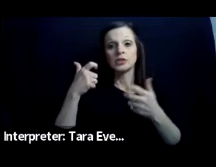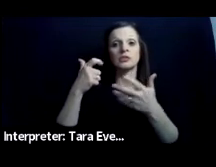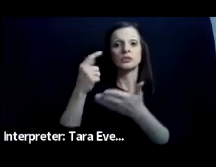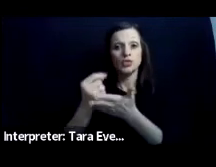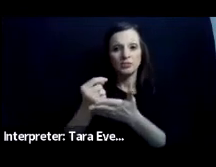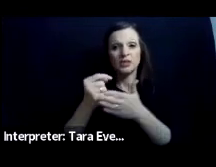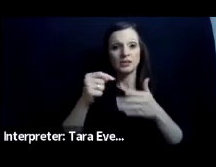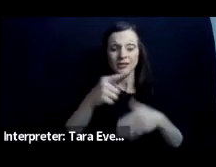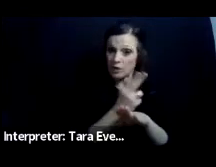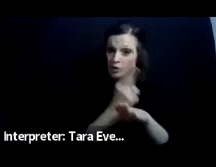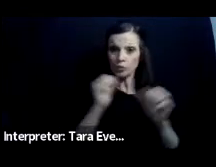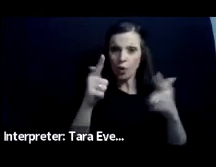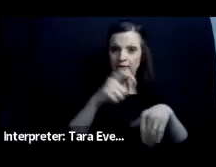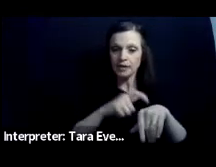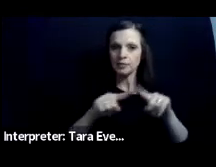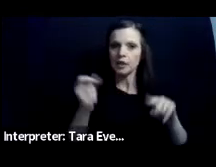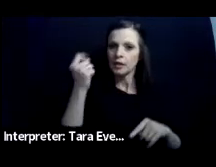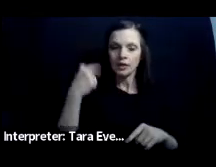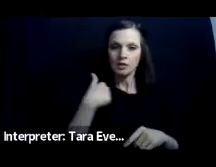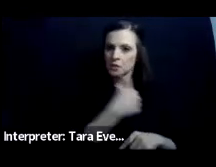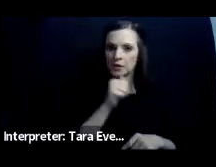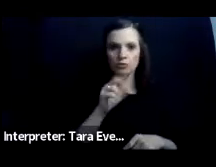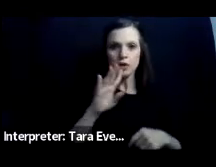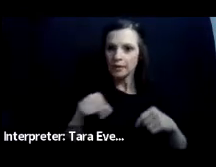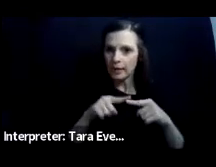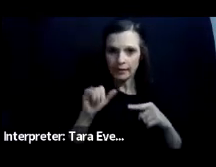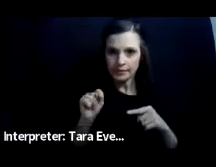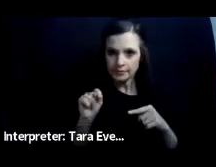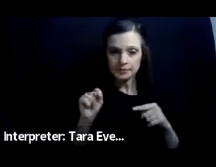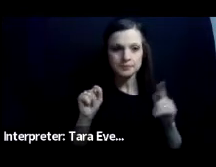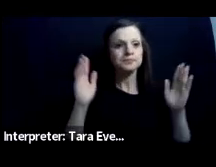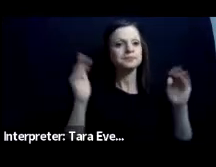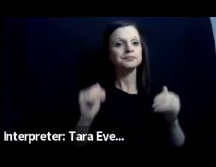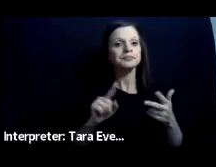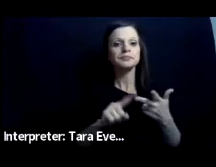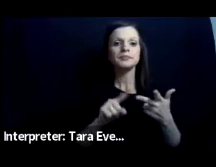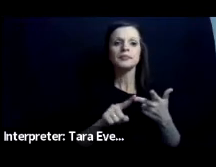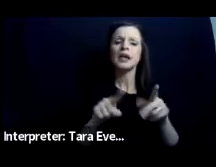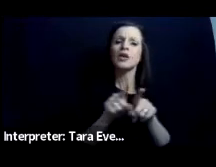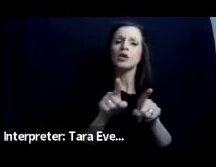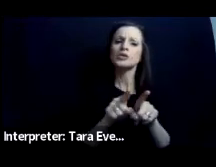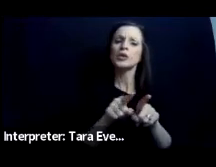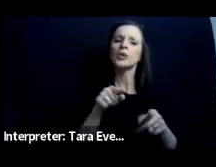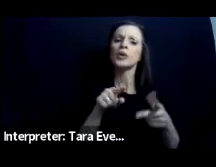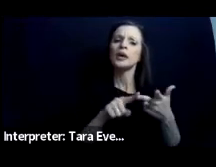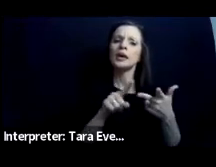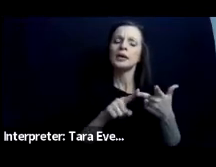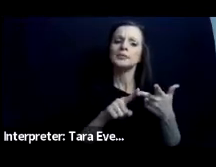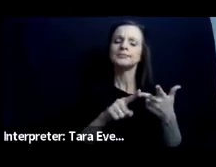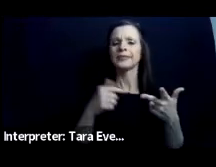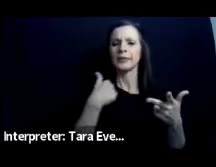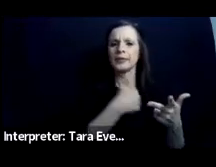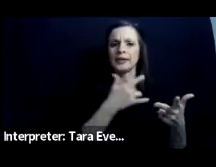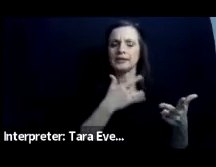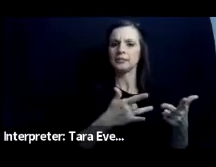that is, again, we don't think about, but has to do with the fact that we've got a